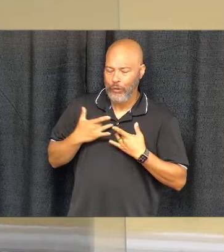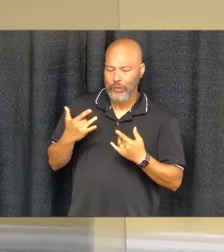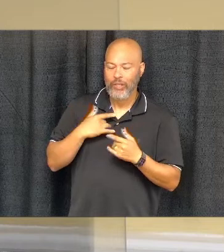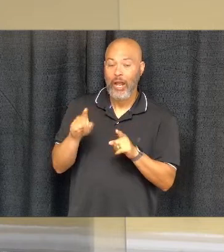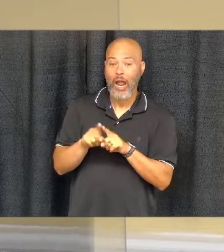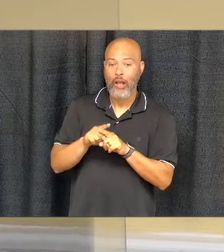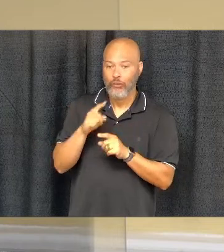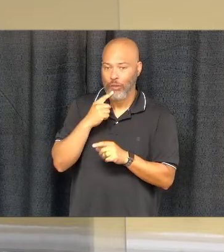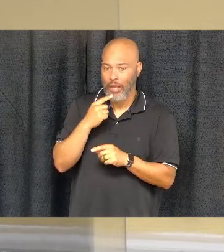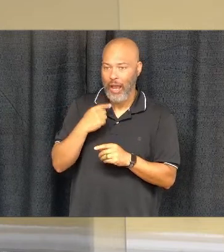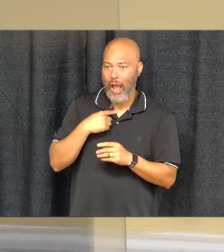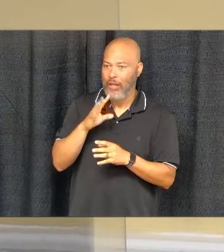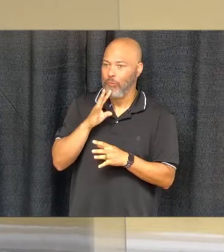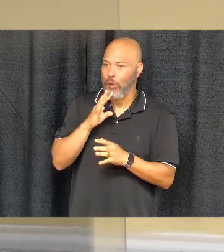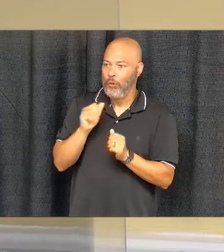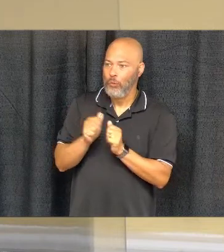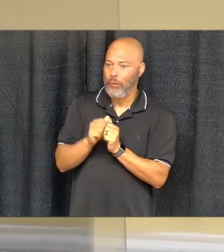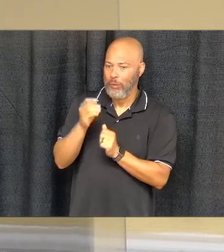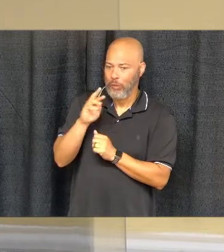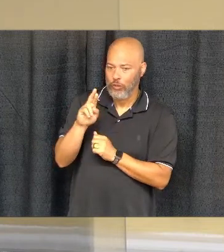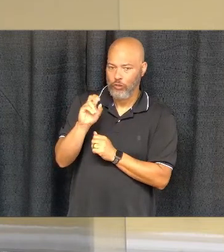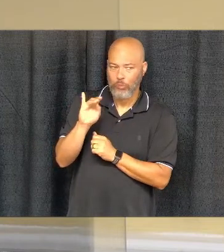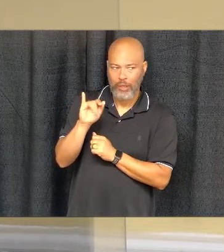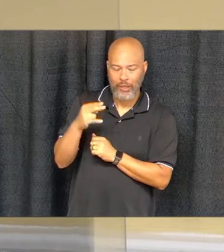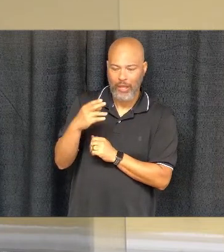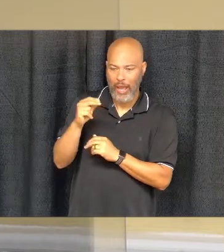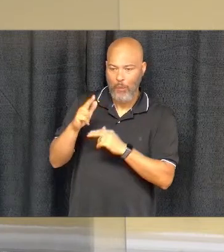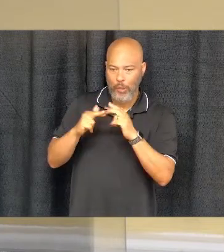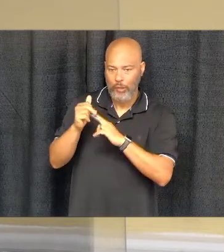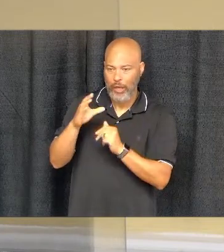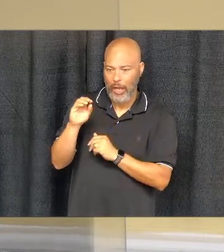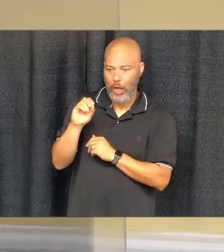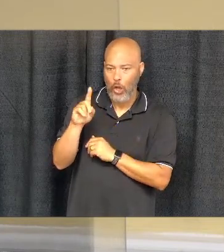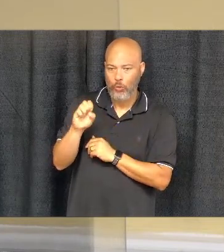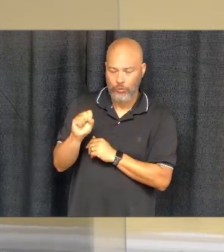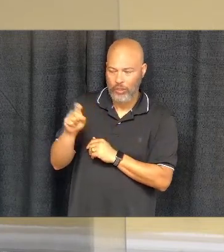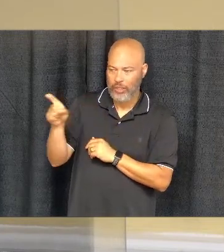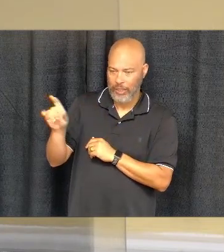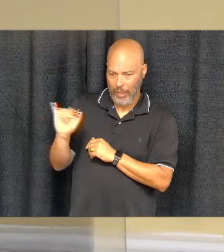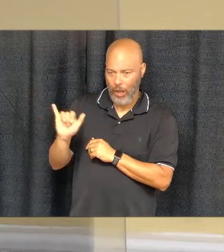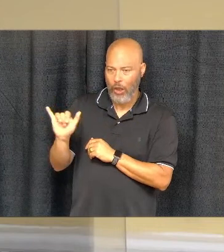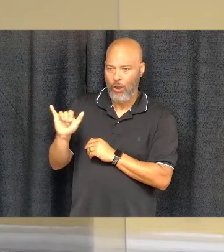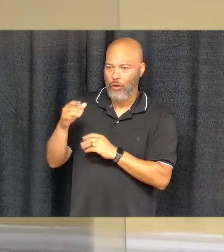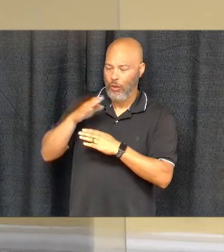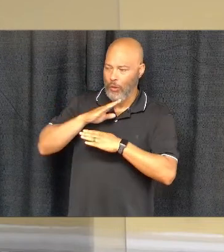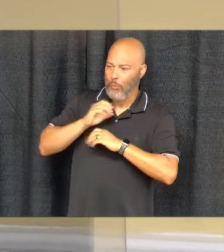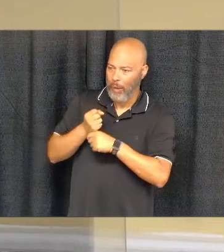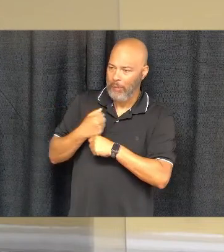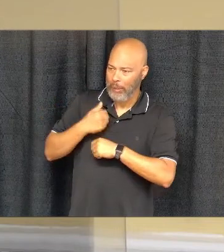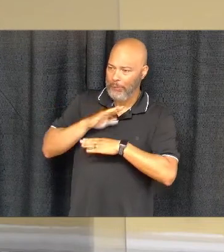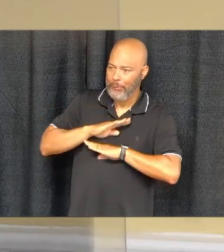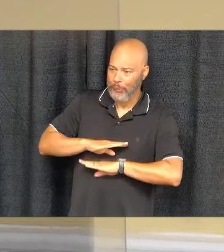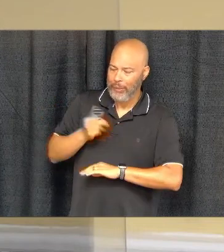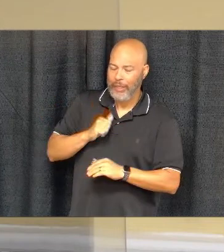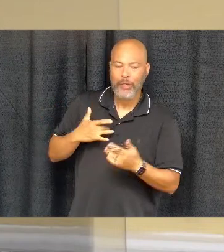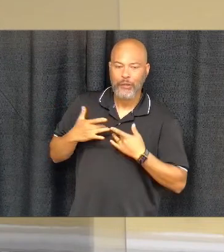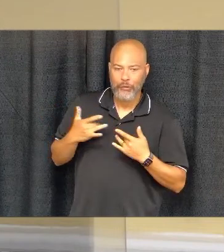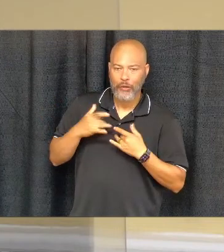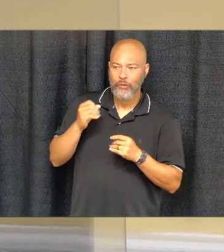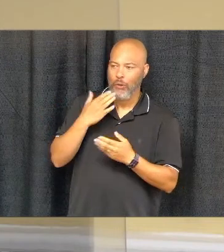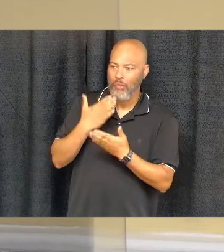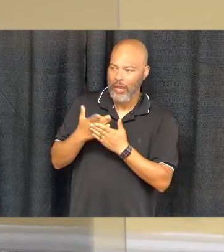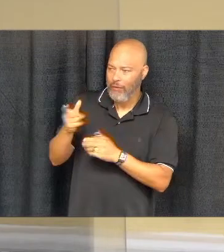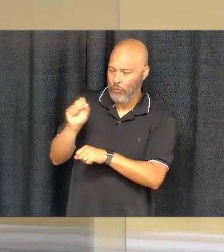I spoke with Mr. Smith at Building and Codes, and he too alleviated any concerns I have. So thank you for the work